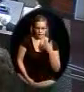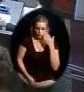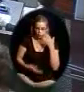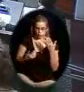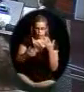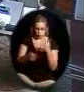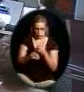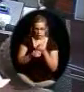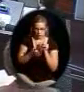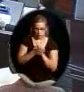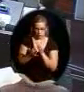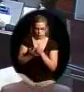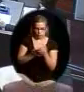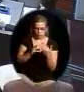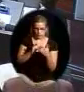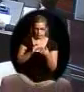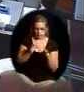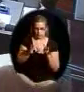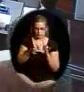attachment.